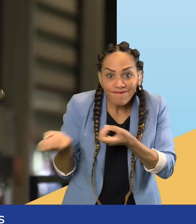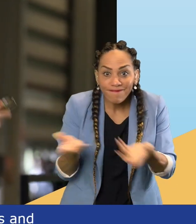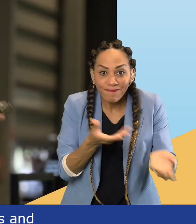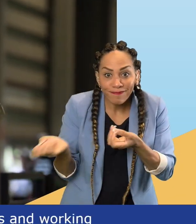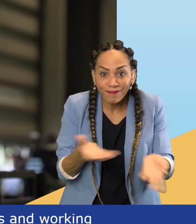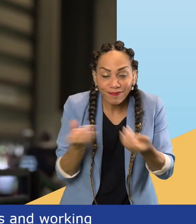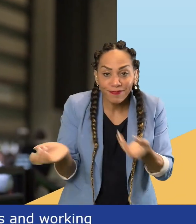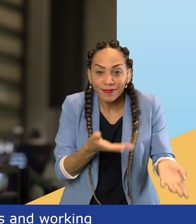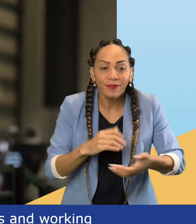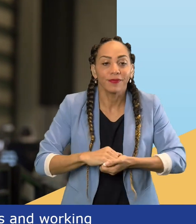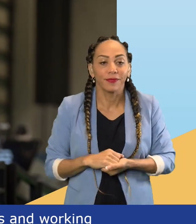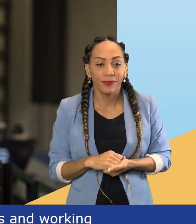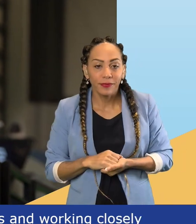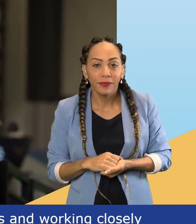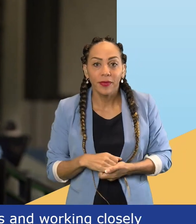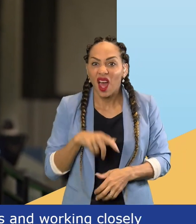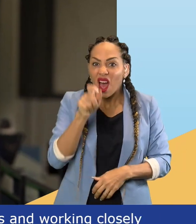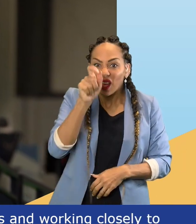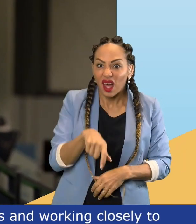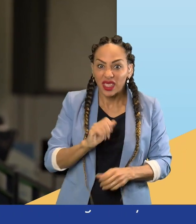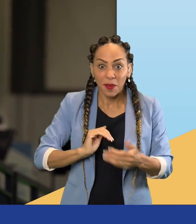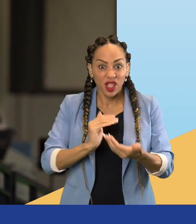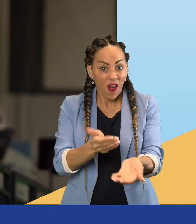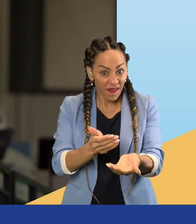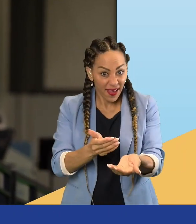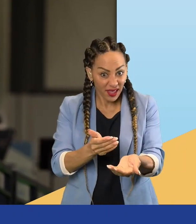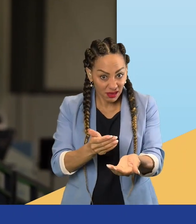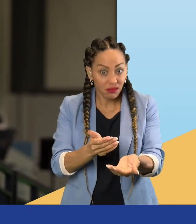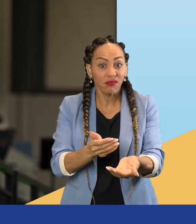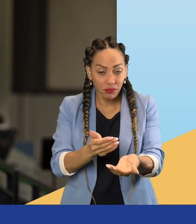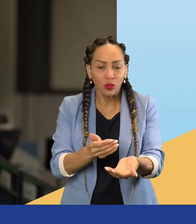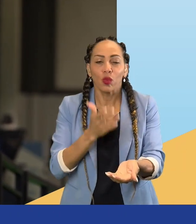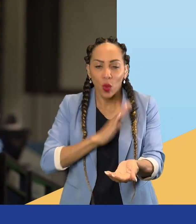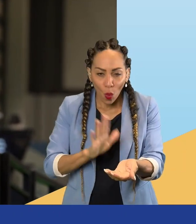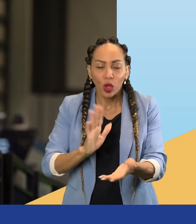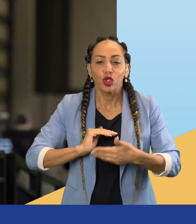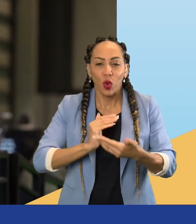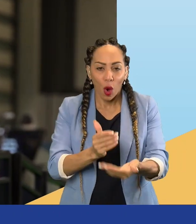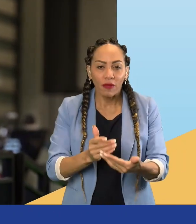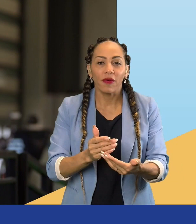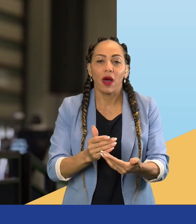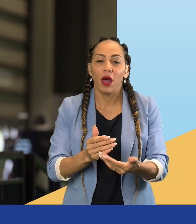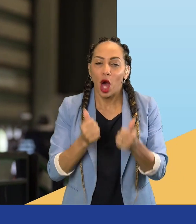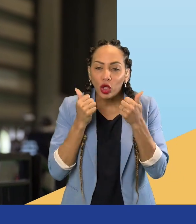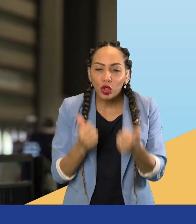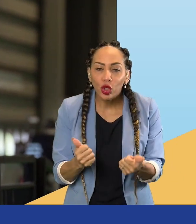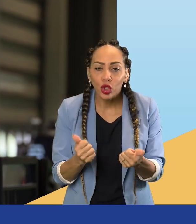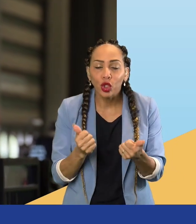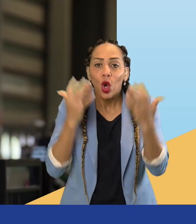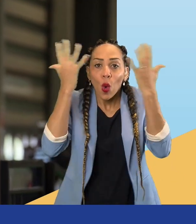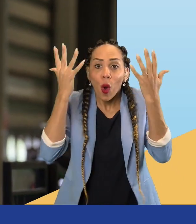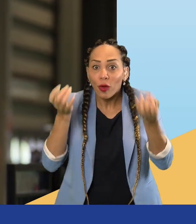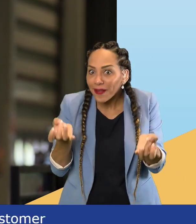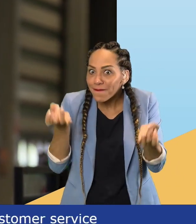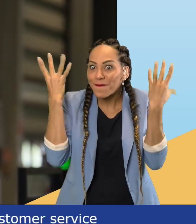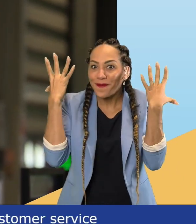lastly, we've doubled down on customer service to make sure that we can still offer that same great worry-free package. Everyone is supported if they break